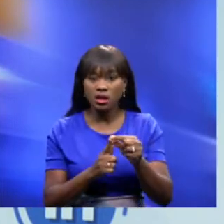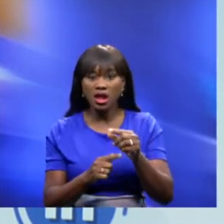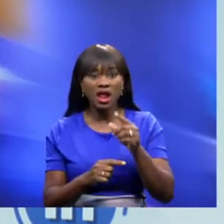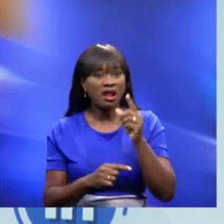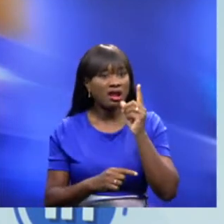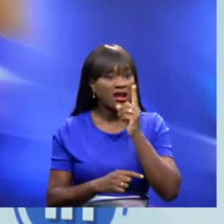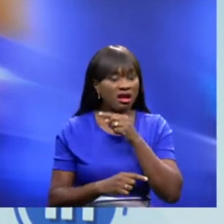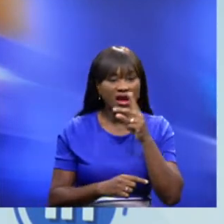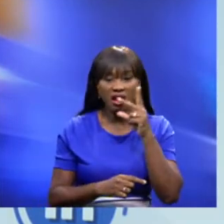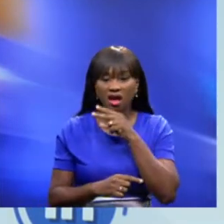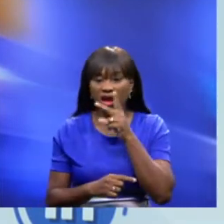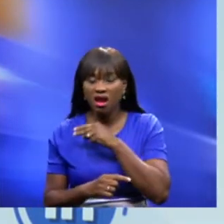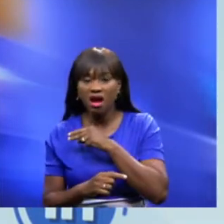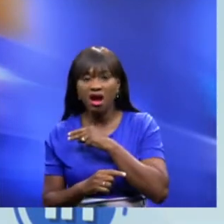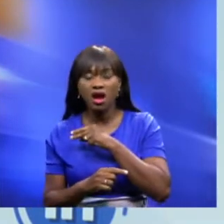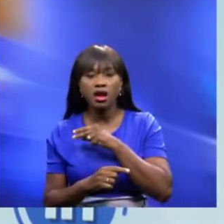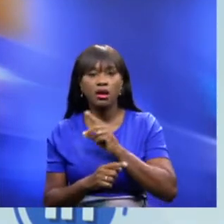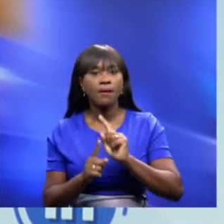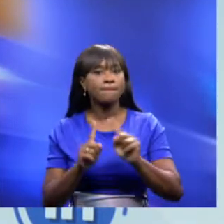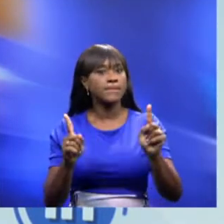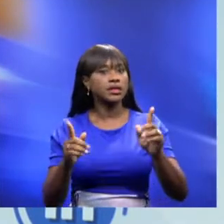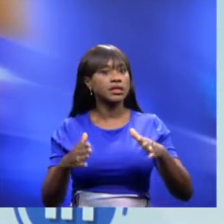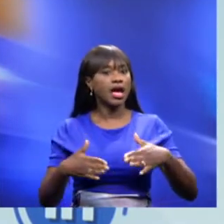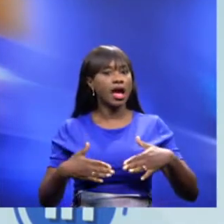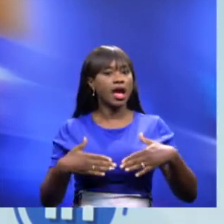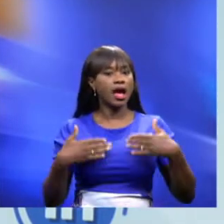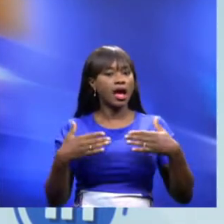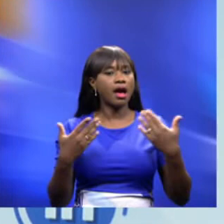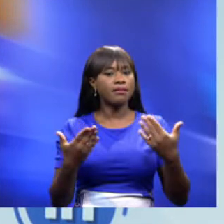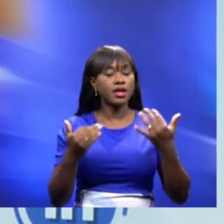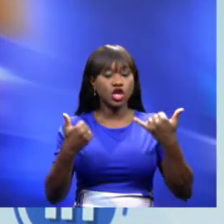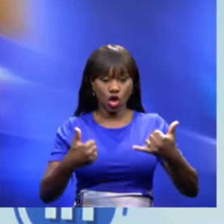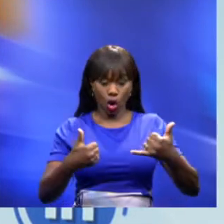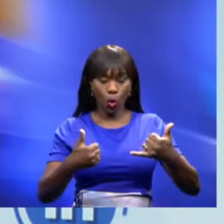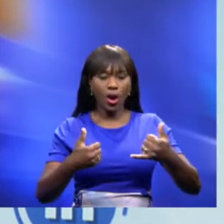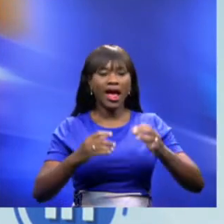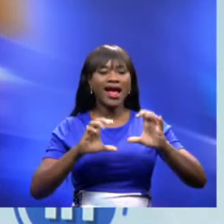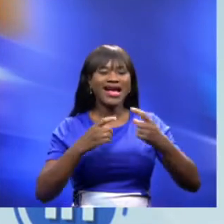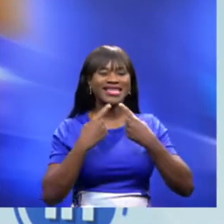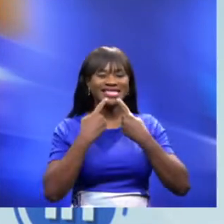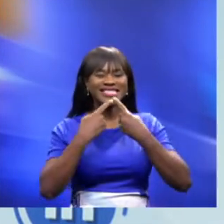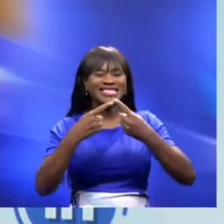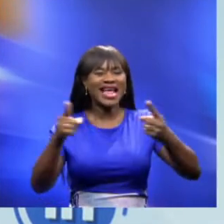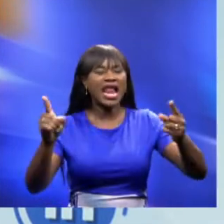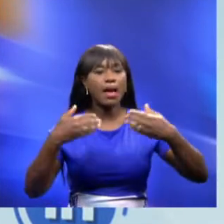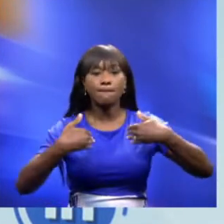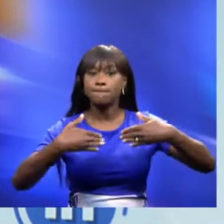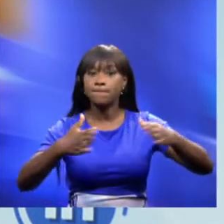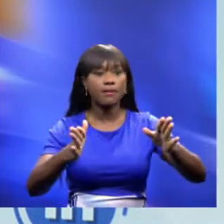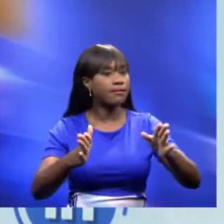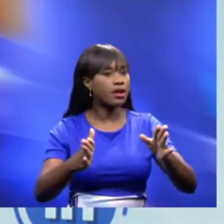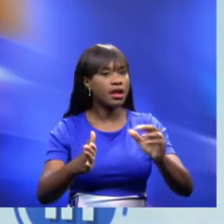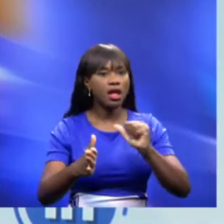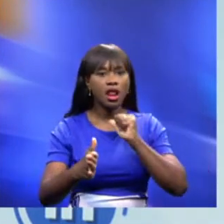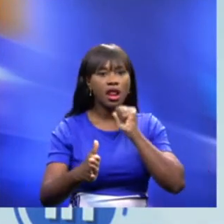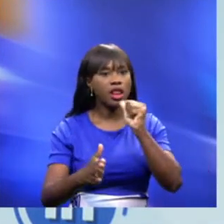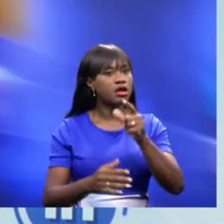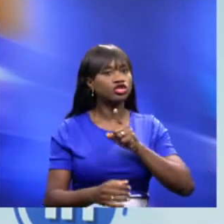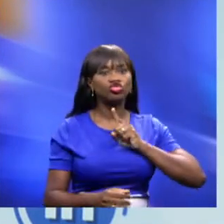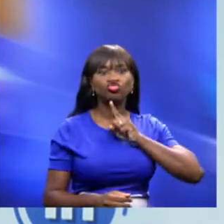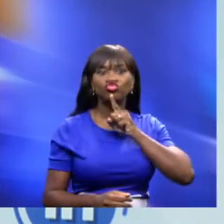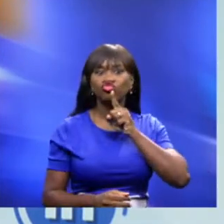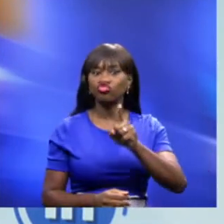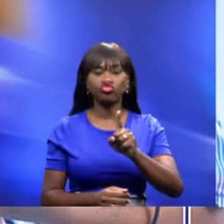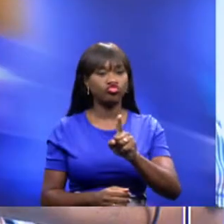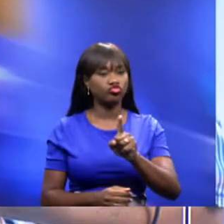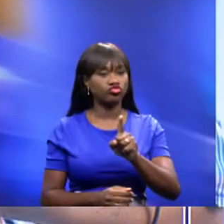And I was so glad that I could come on today to let the public know that is not our standards at